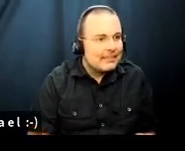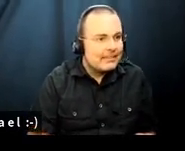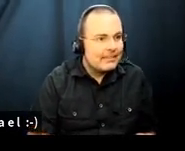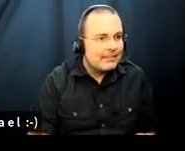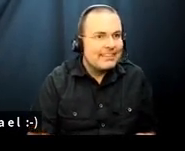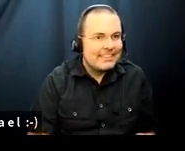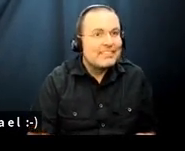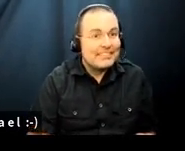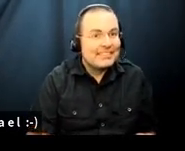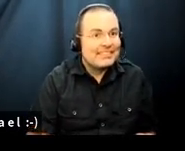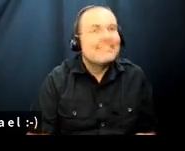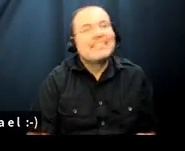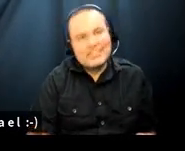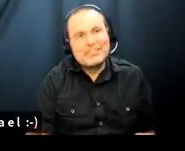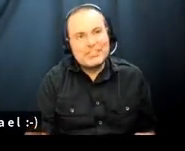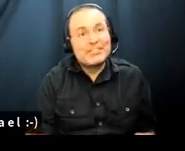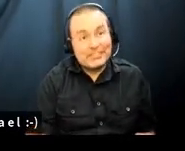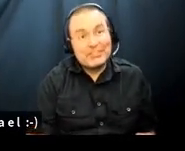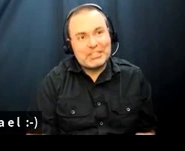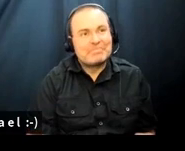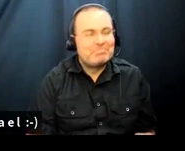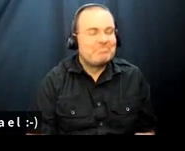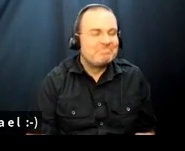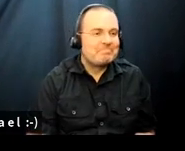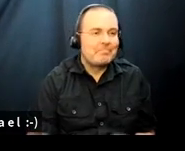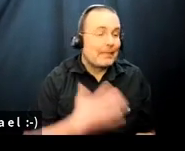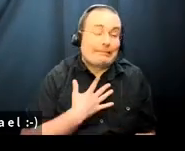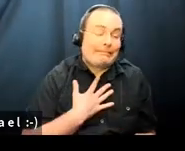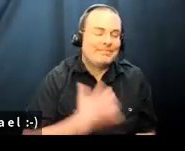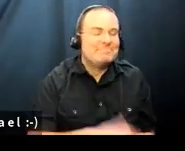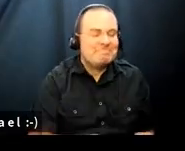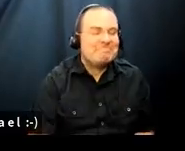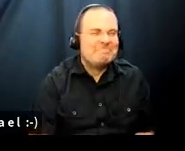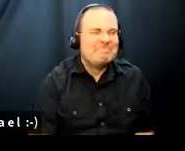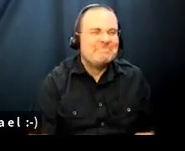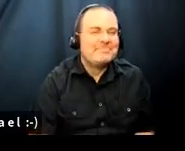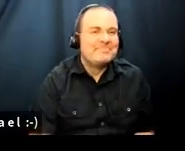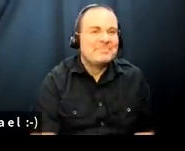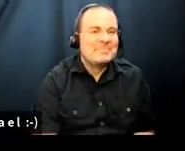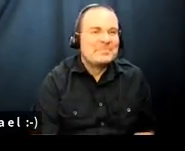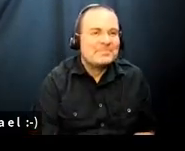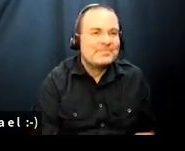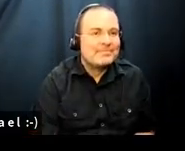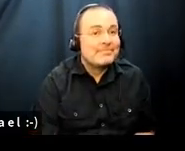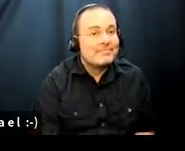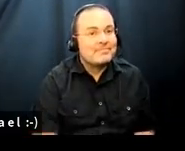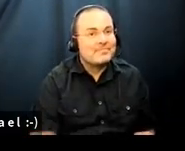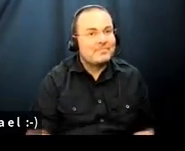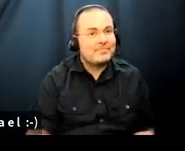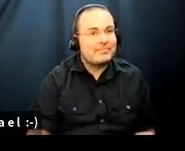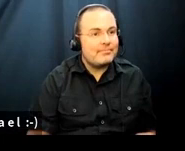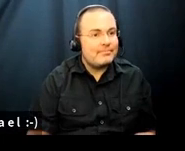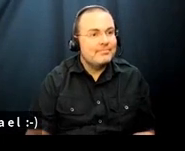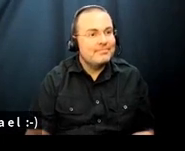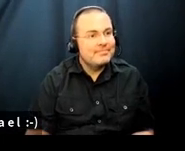I knew what she meant because I knew where Dad was. Sure. So anyway, well, it was good to